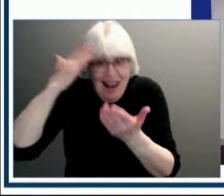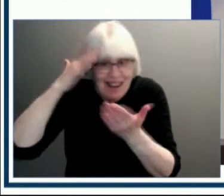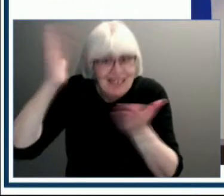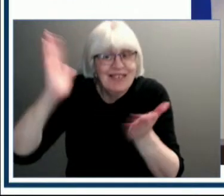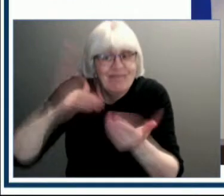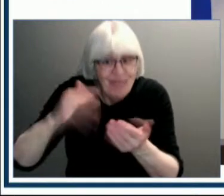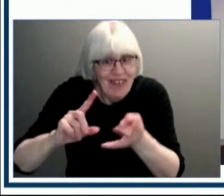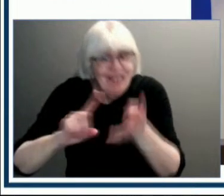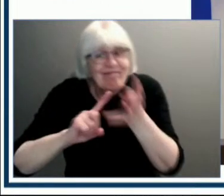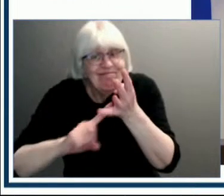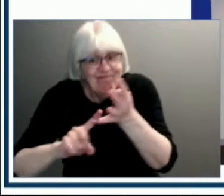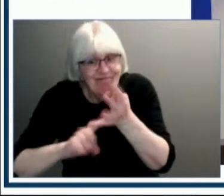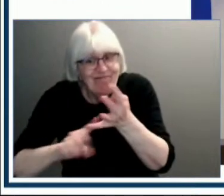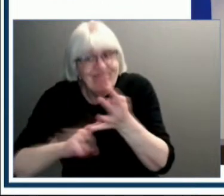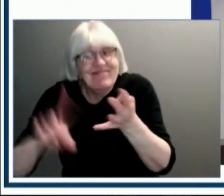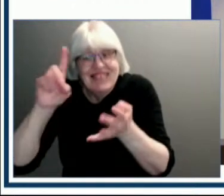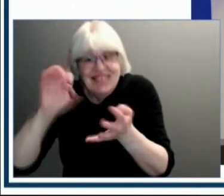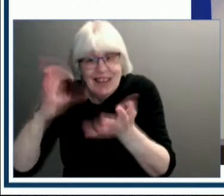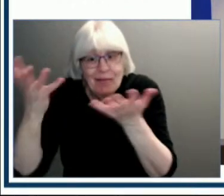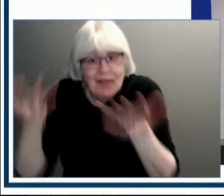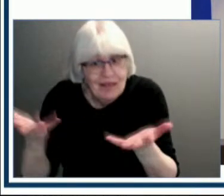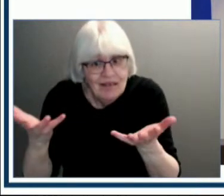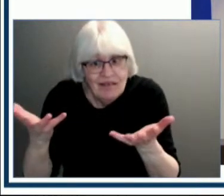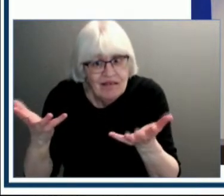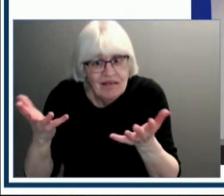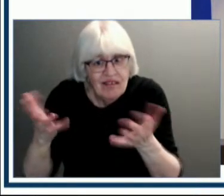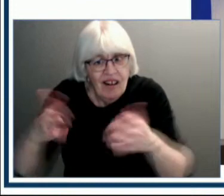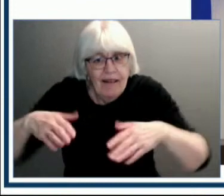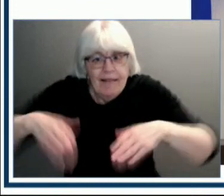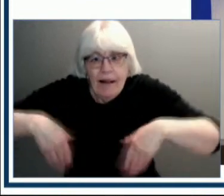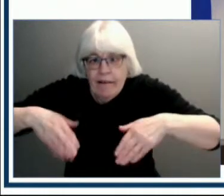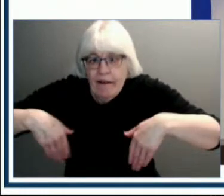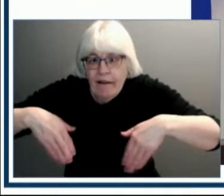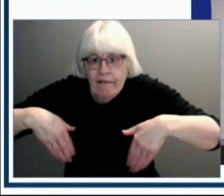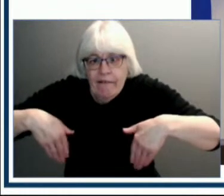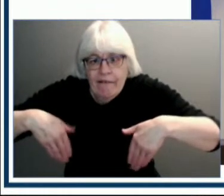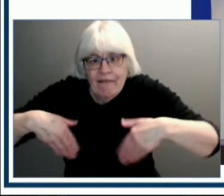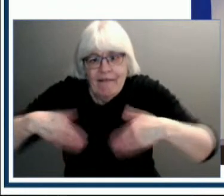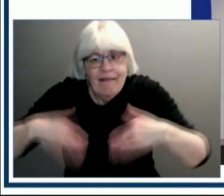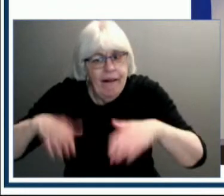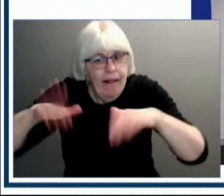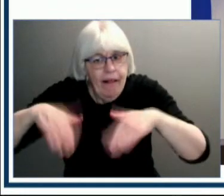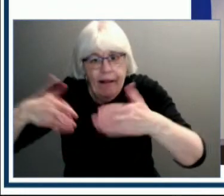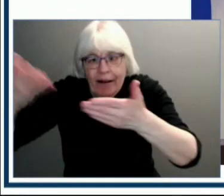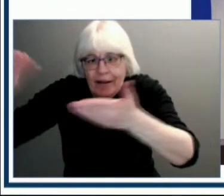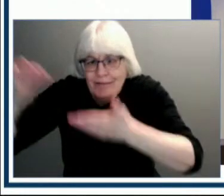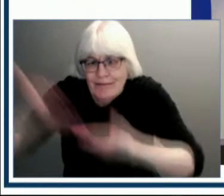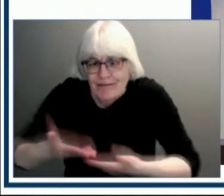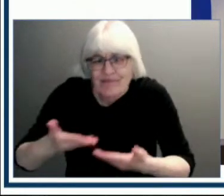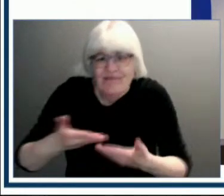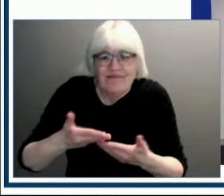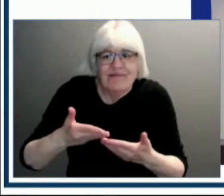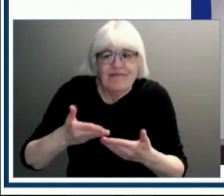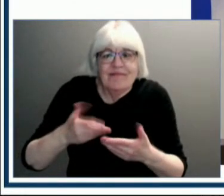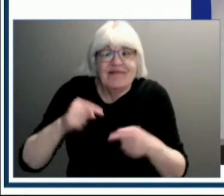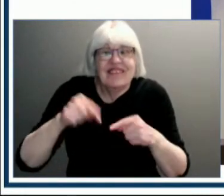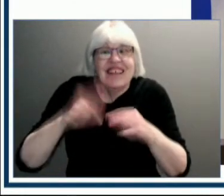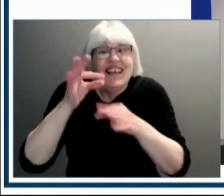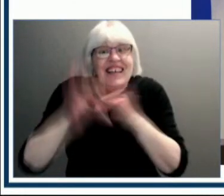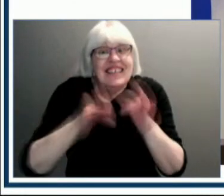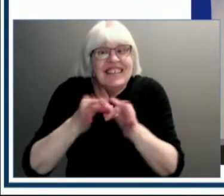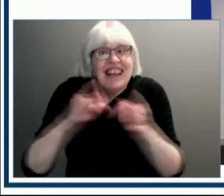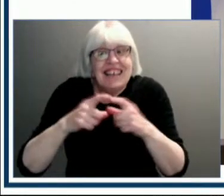So. But the distribution plan, certainly we want to have those test kits available in schools. So teachers and students,